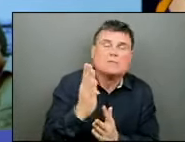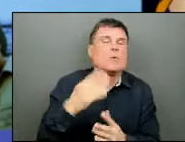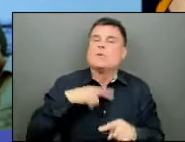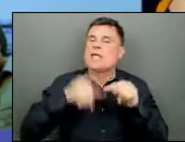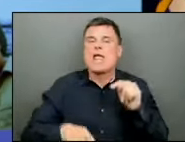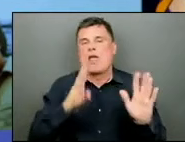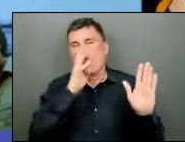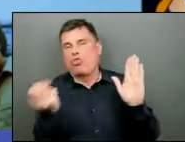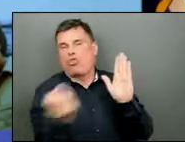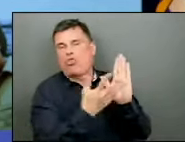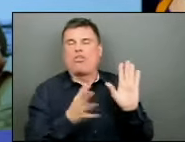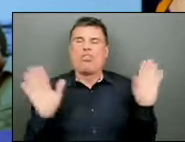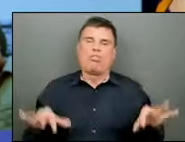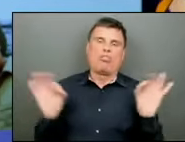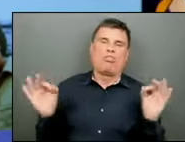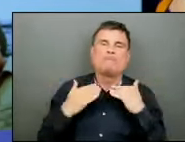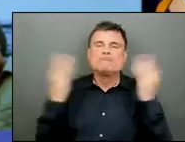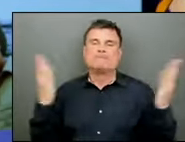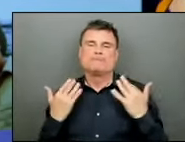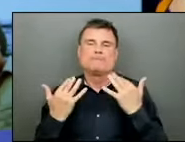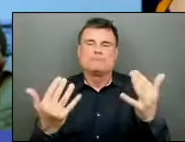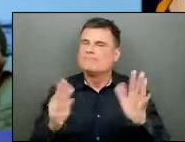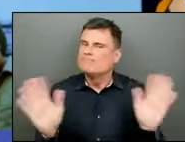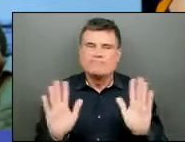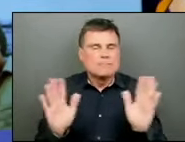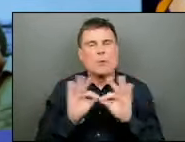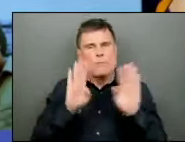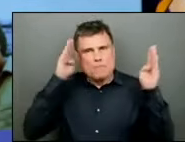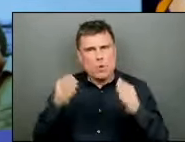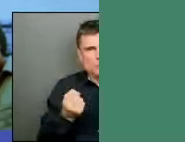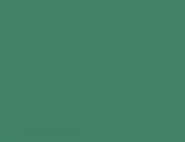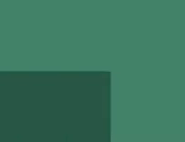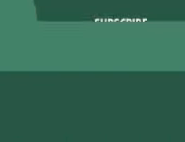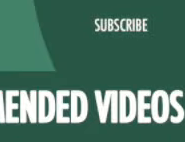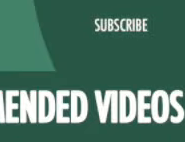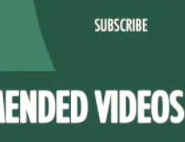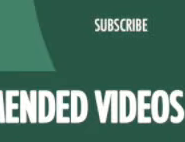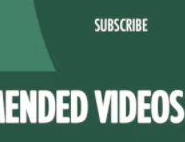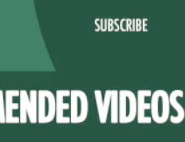protect people, just as we're looking ways to find programs that can lift people up, as we've announced here today.